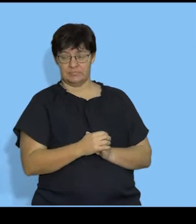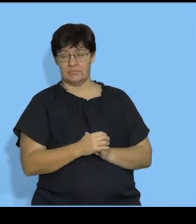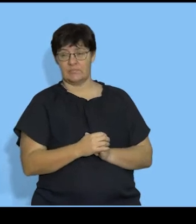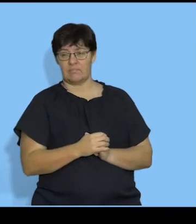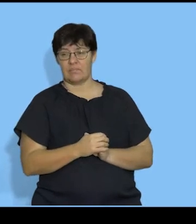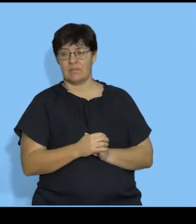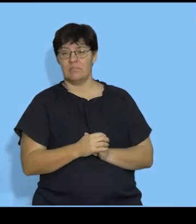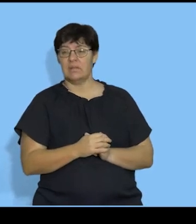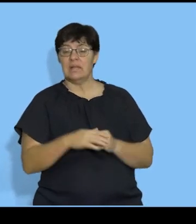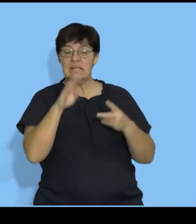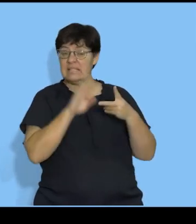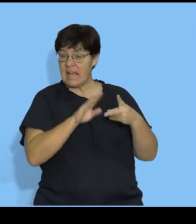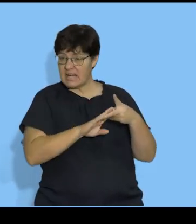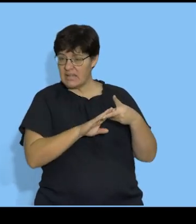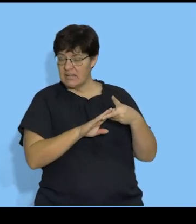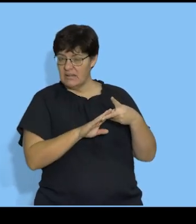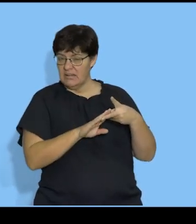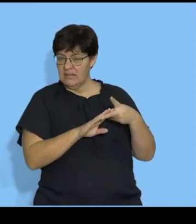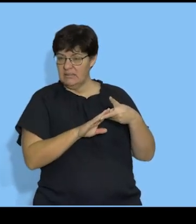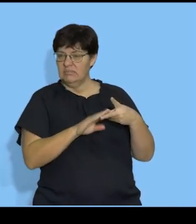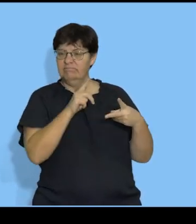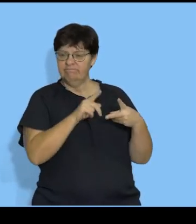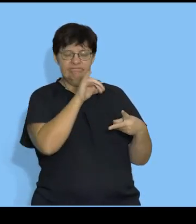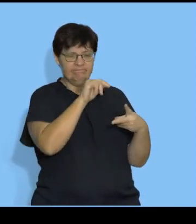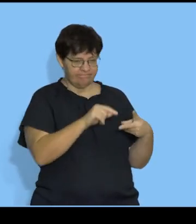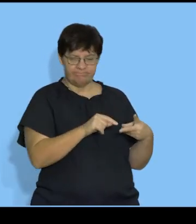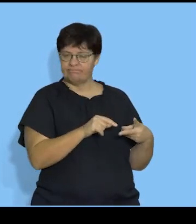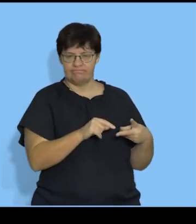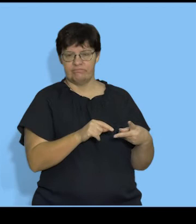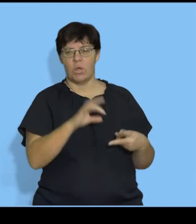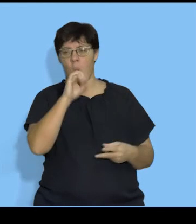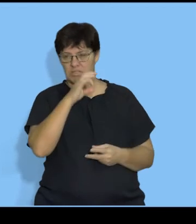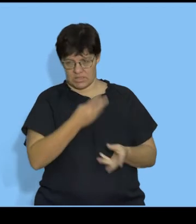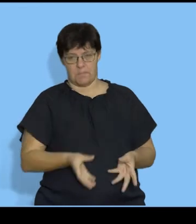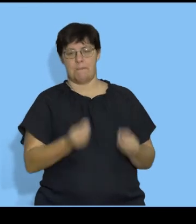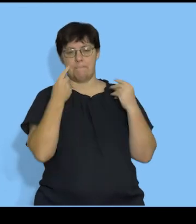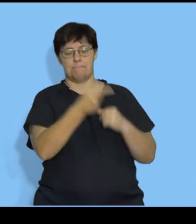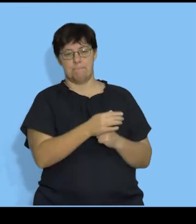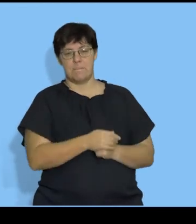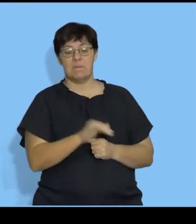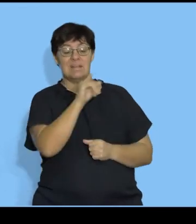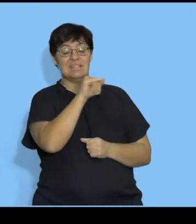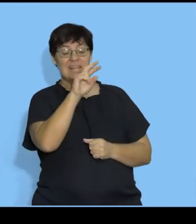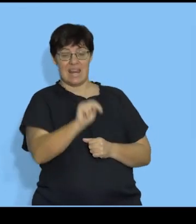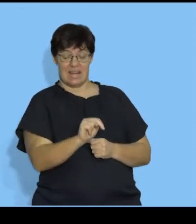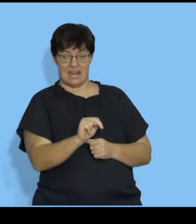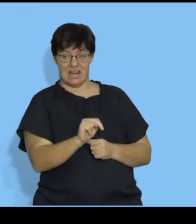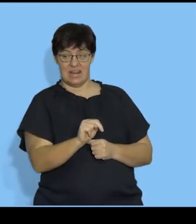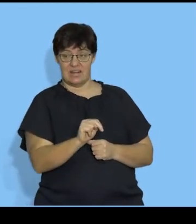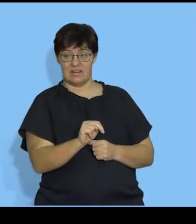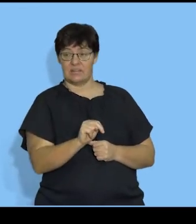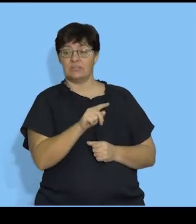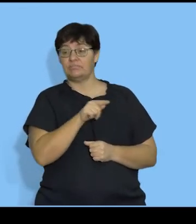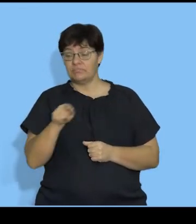second equation, zinc undergoes oxidation. So it means Zn, okay, to give us